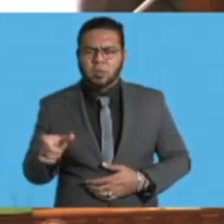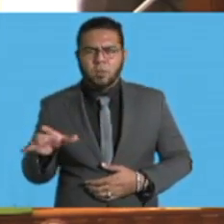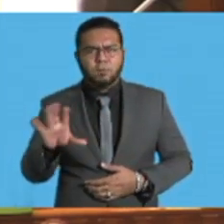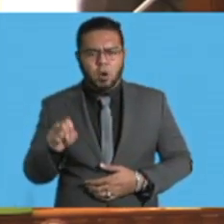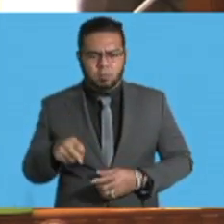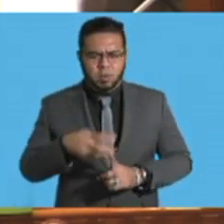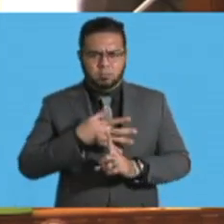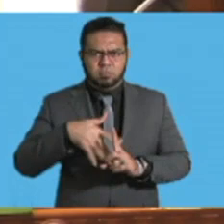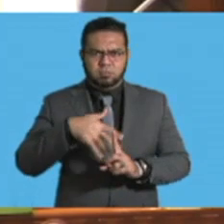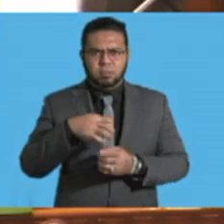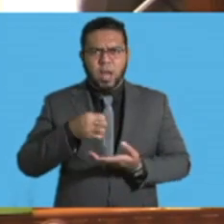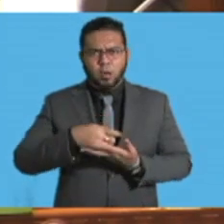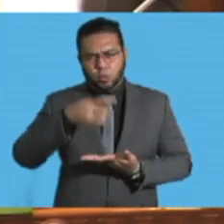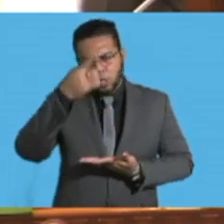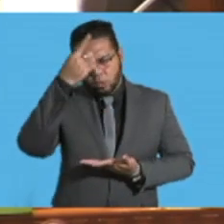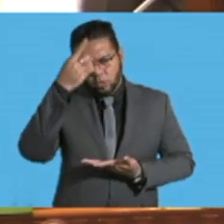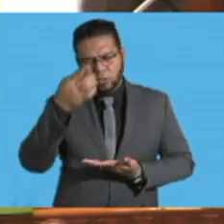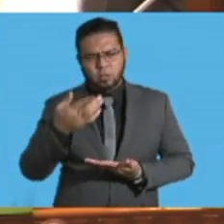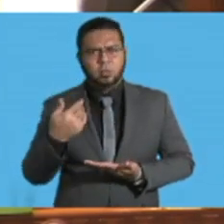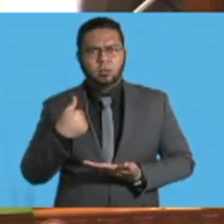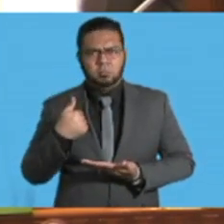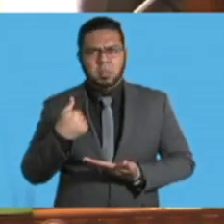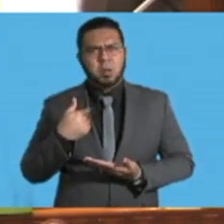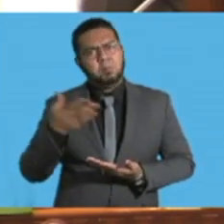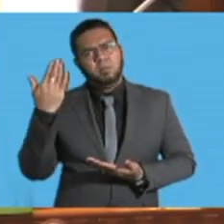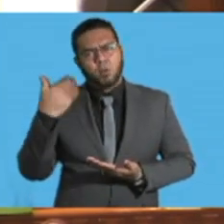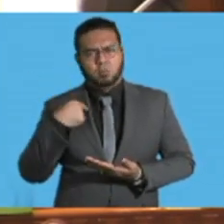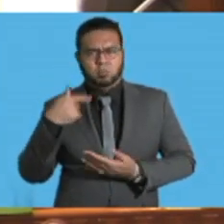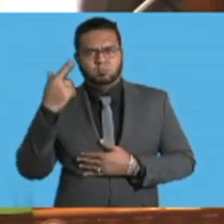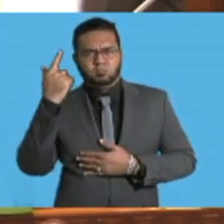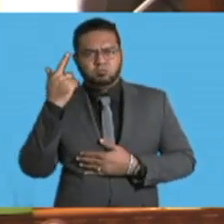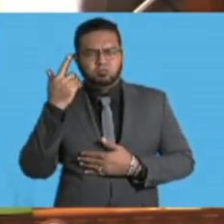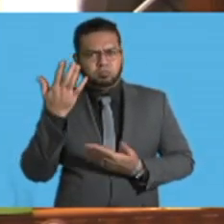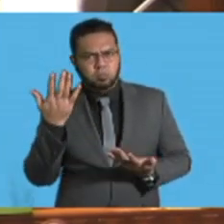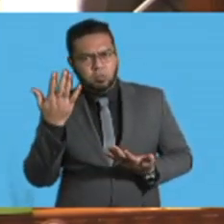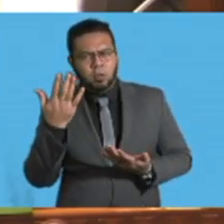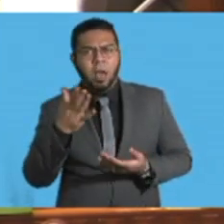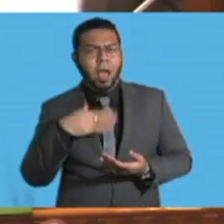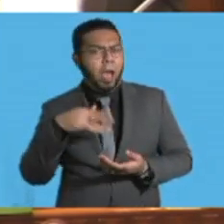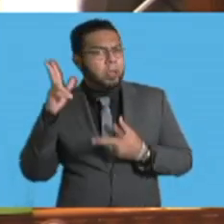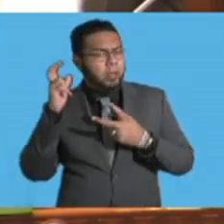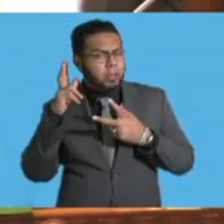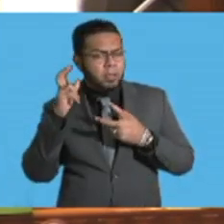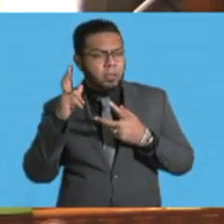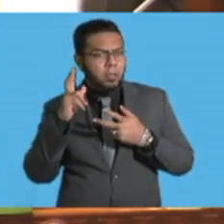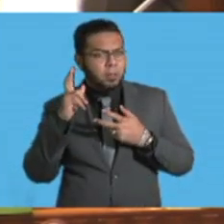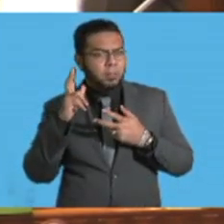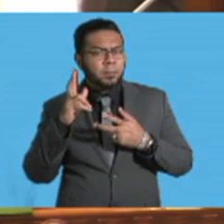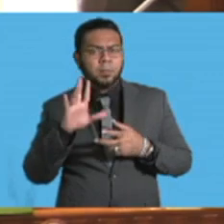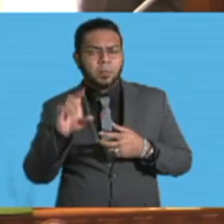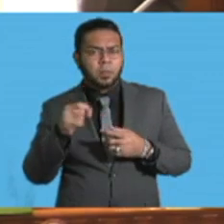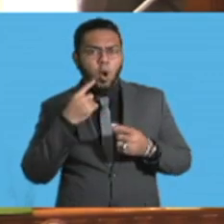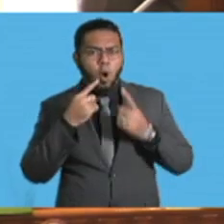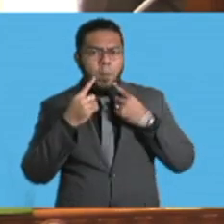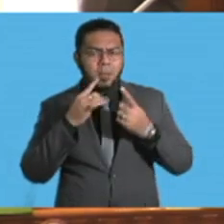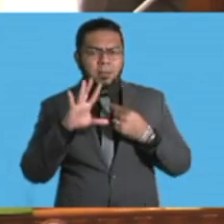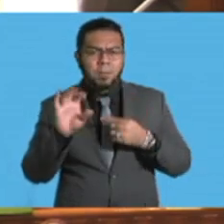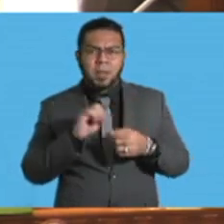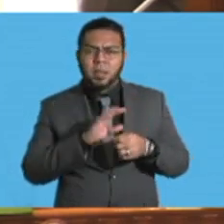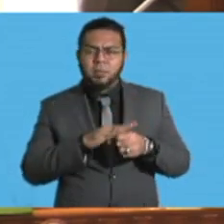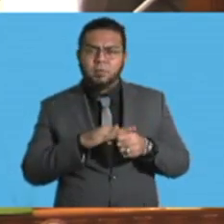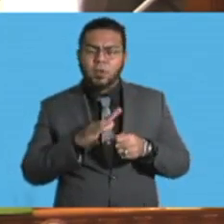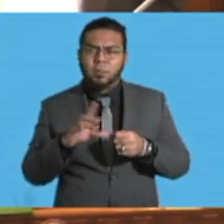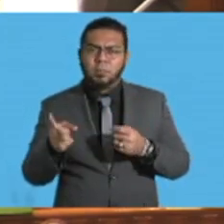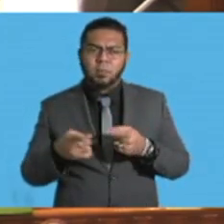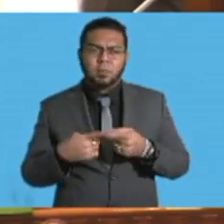the background of education career when I get to hear certain comments made from the other side of the house. Few